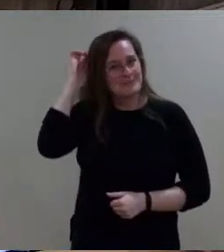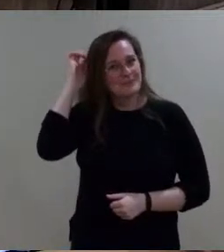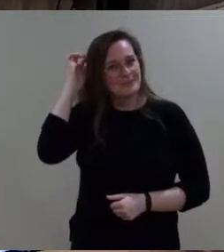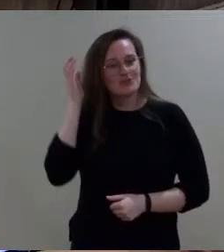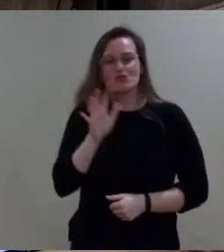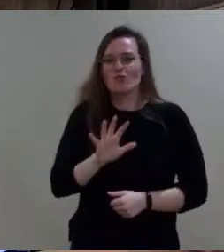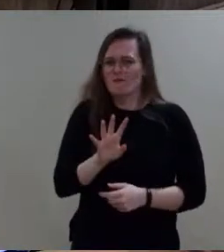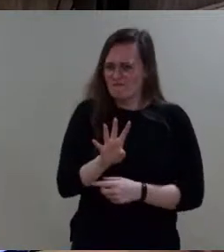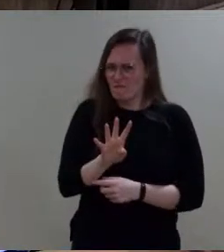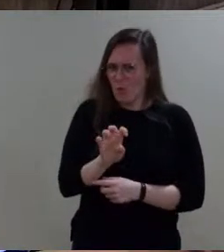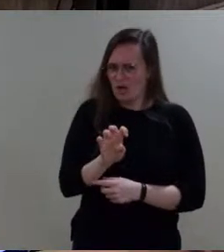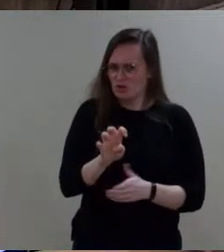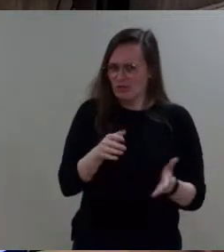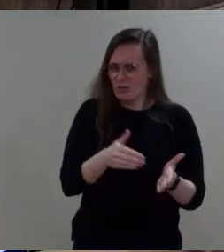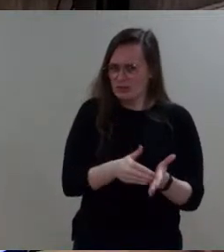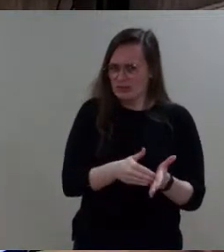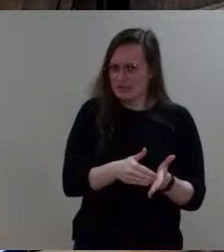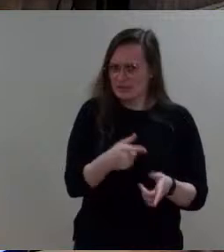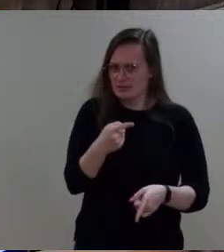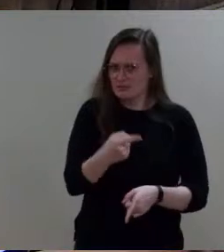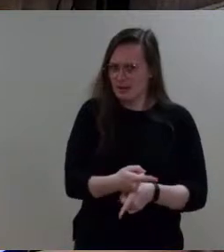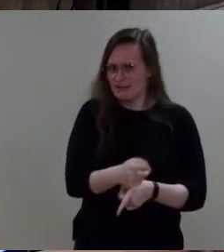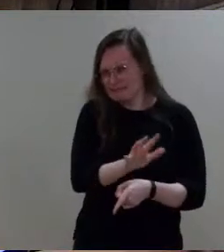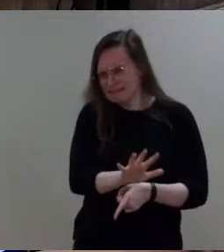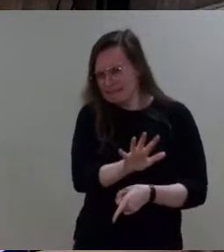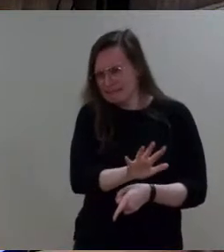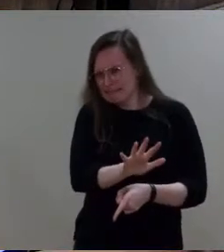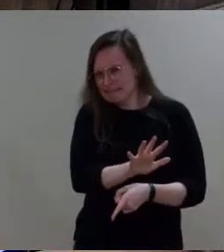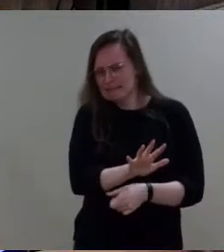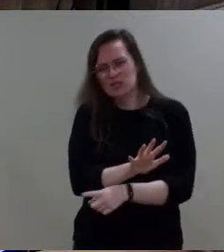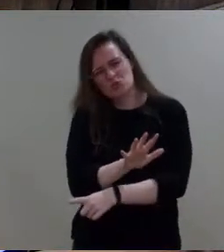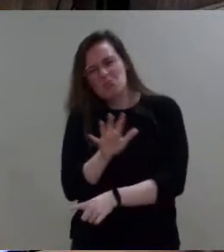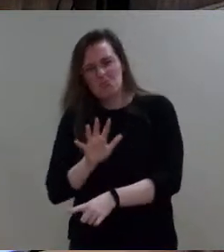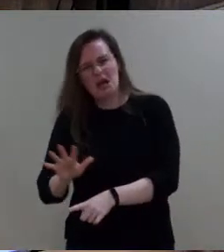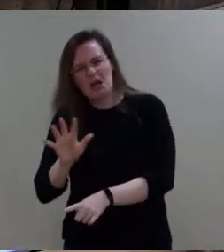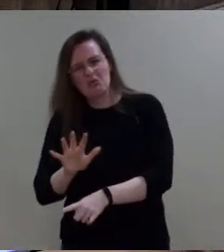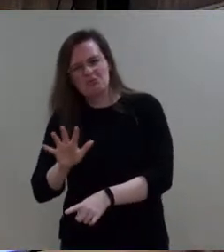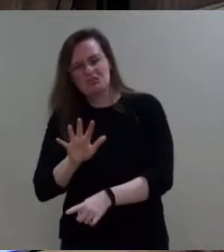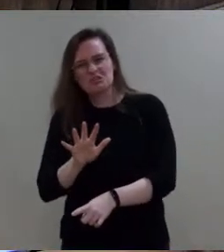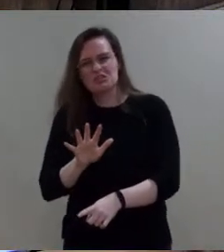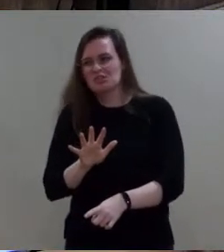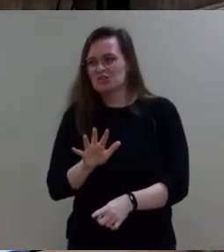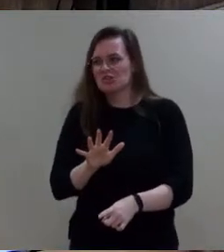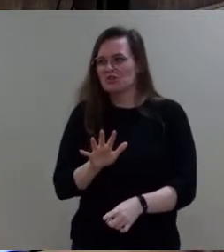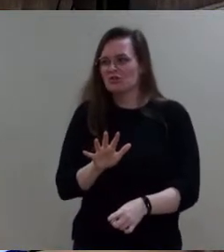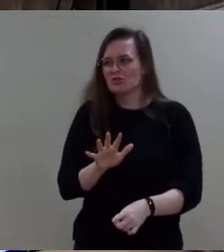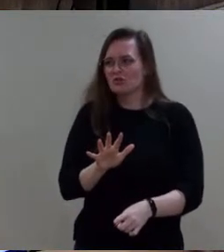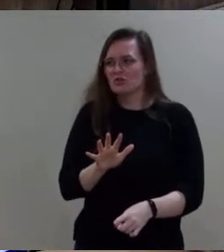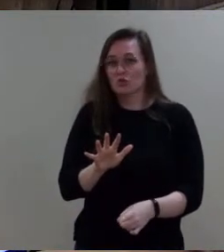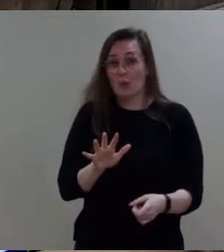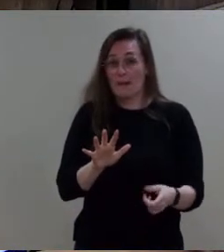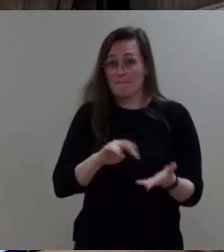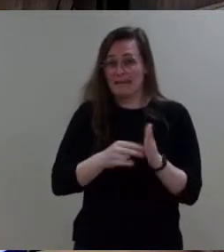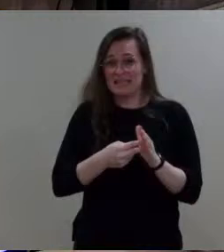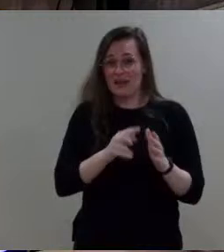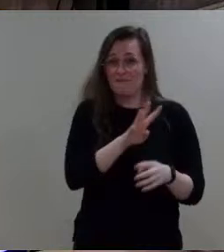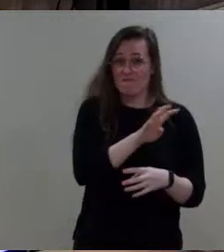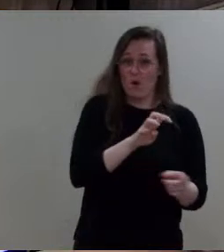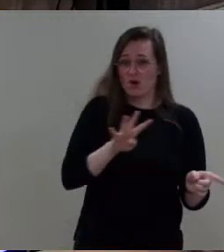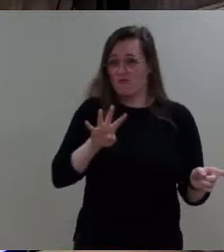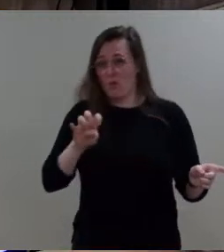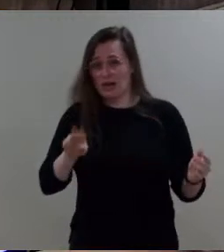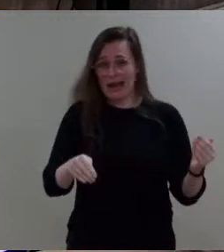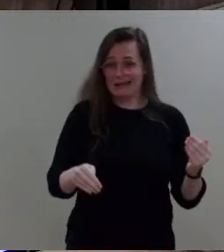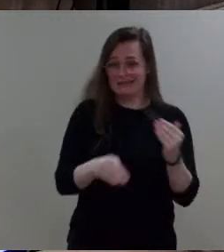there, right? Roughly. Is that? Am I Yeah, right? I think you're in, yep. So we're around 800-ish we put in that account annually. Between that and